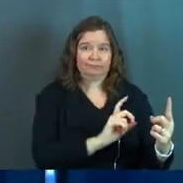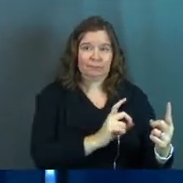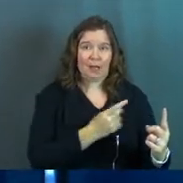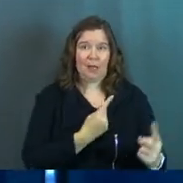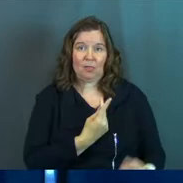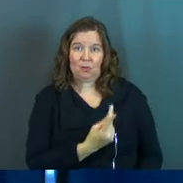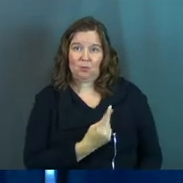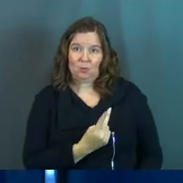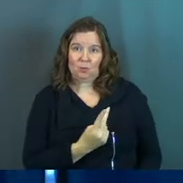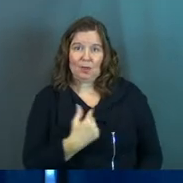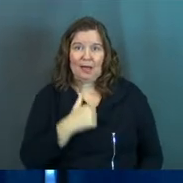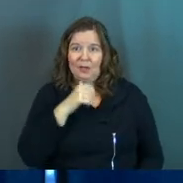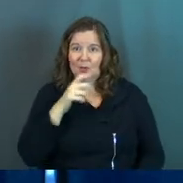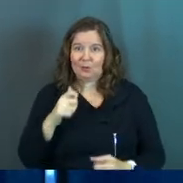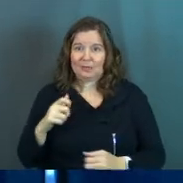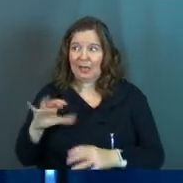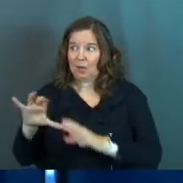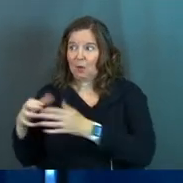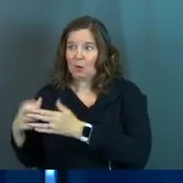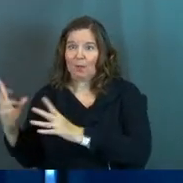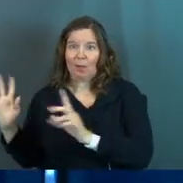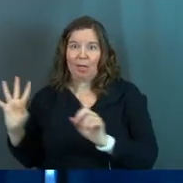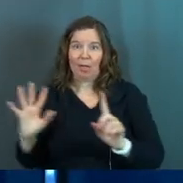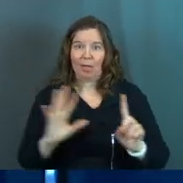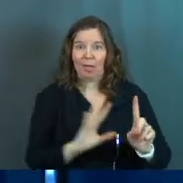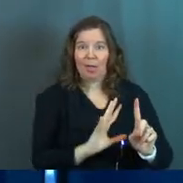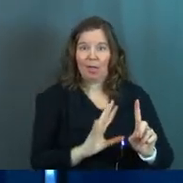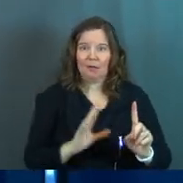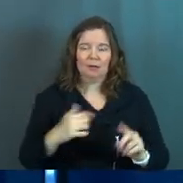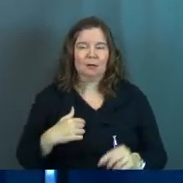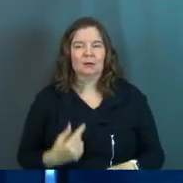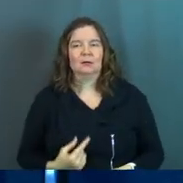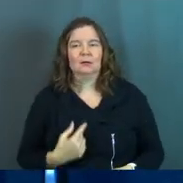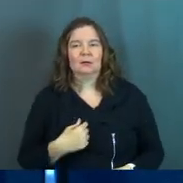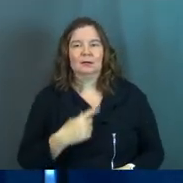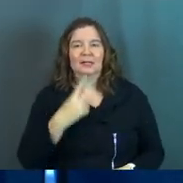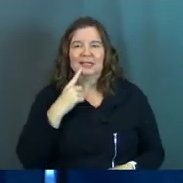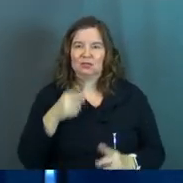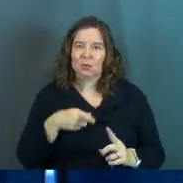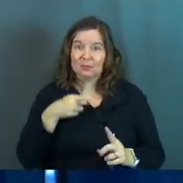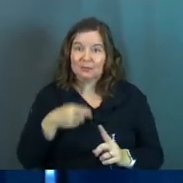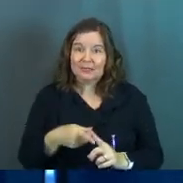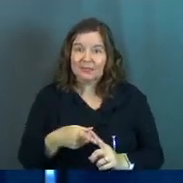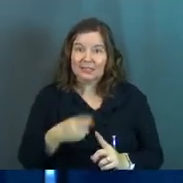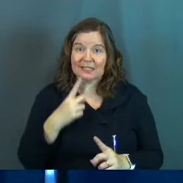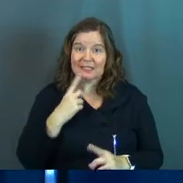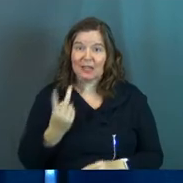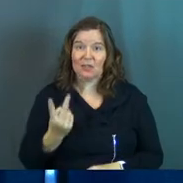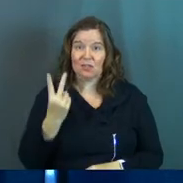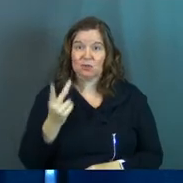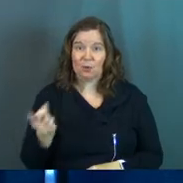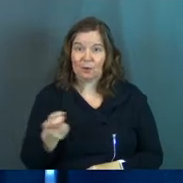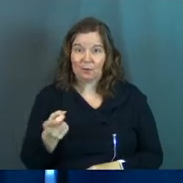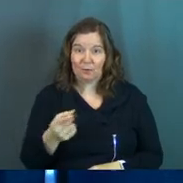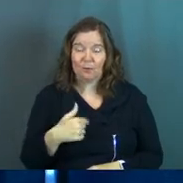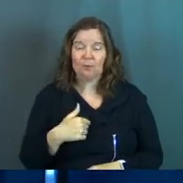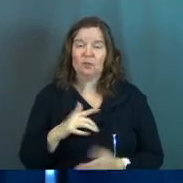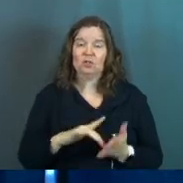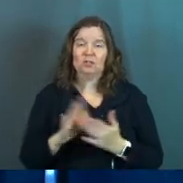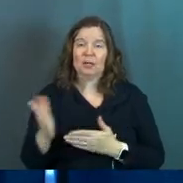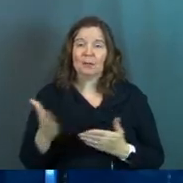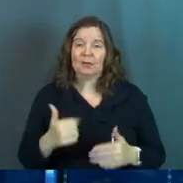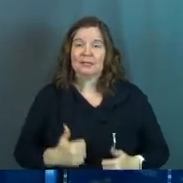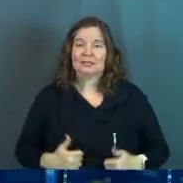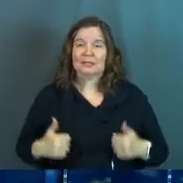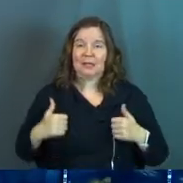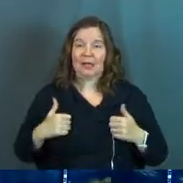the two of you. I don't take a party. Just the two of you. He's so specific, isn't he? Jesus brings